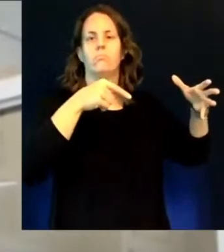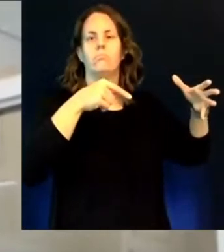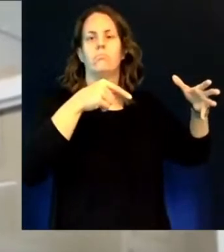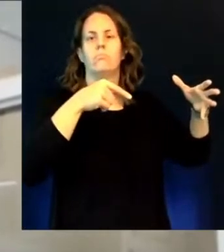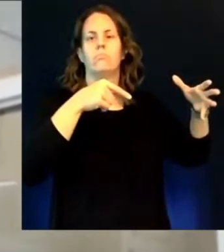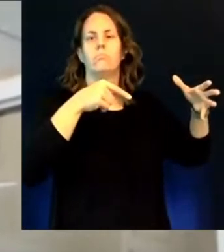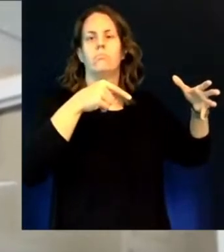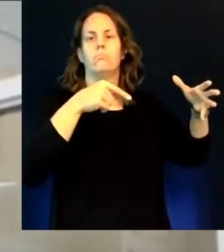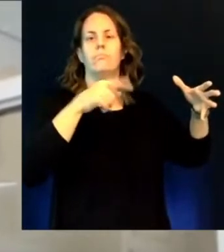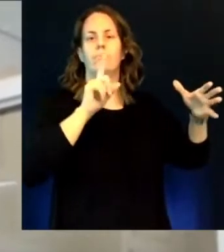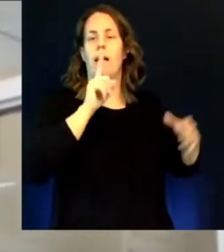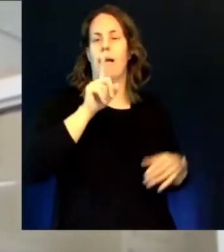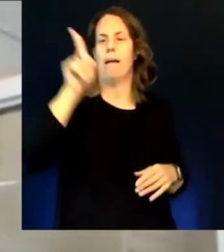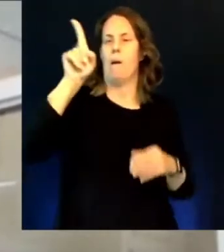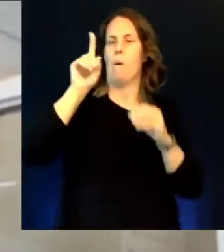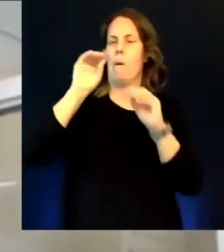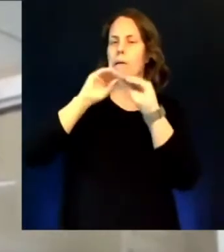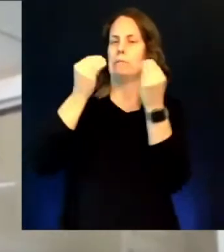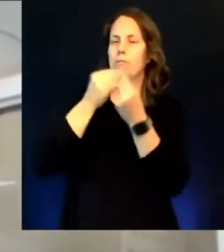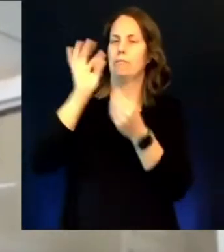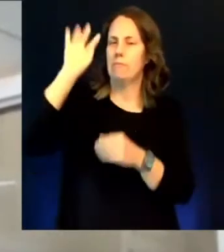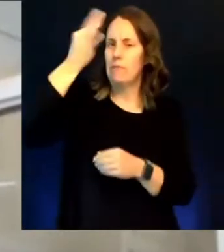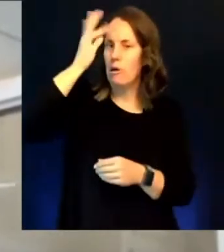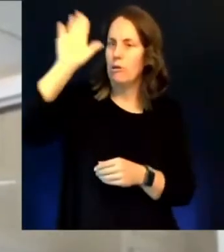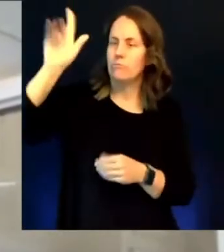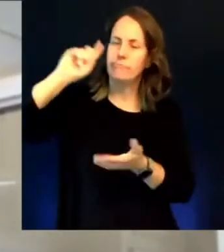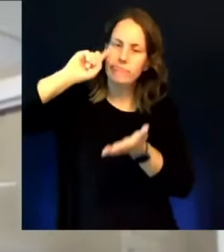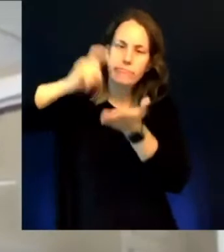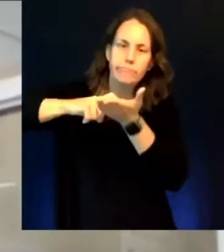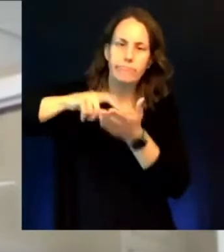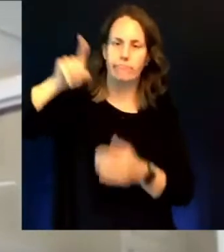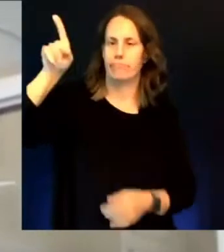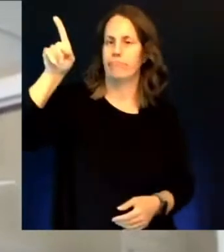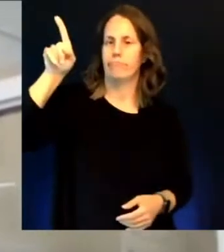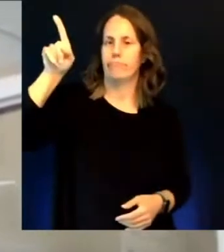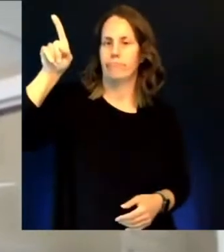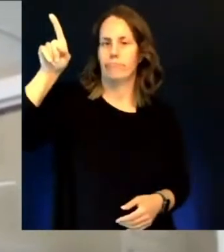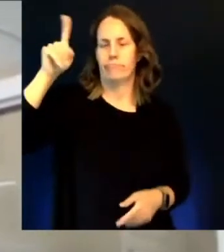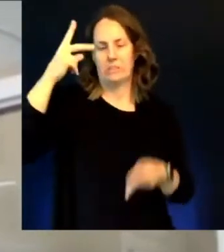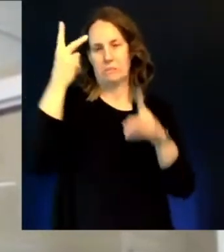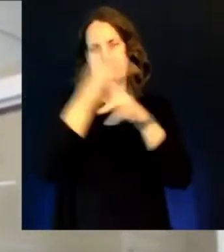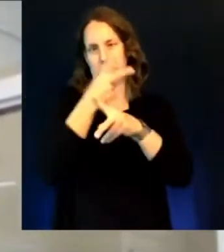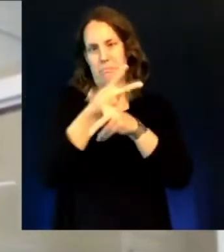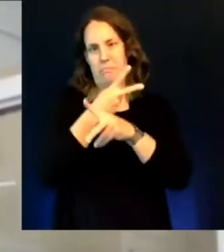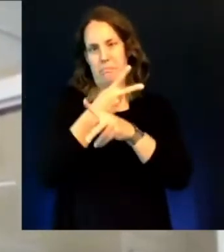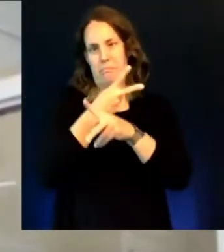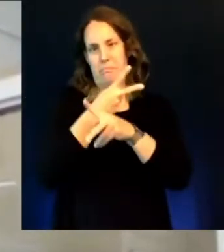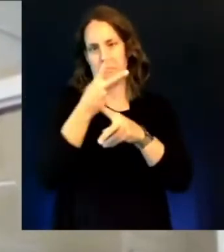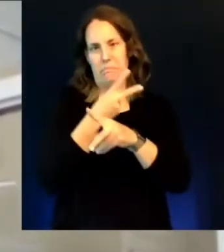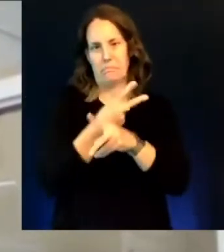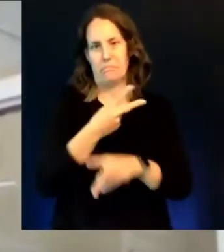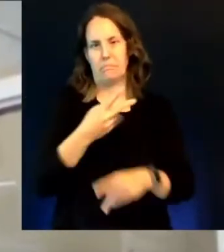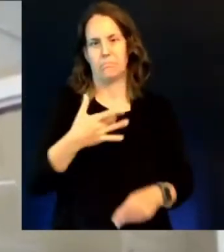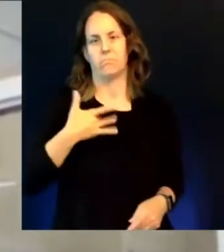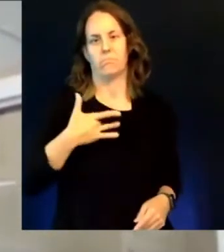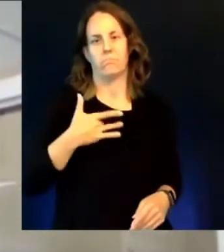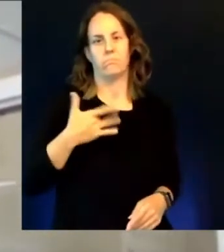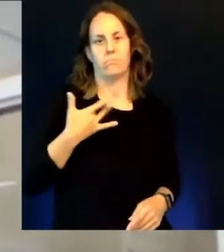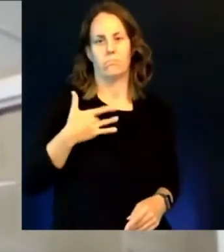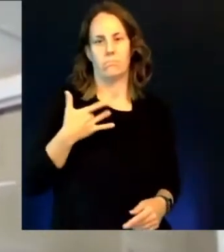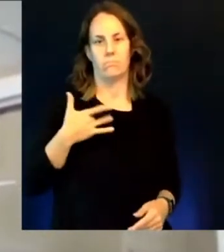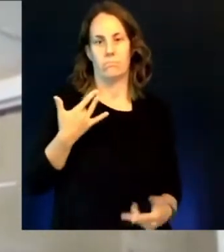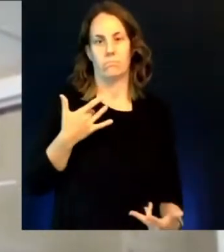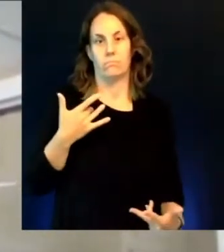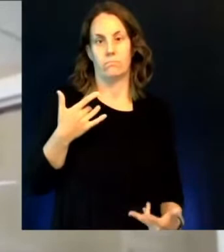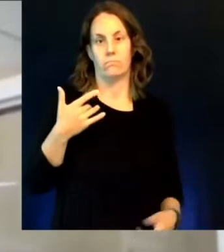third doses are necessary for is about 3%. And that's likely true generally for the state of Wisconsin as